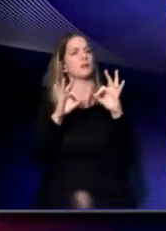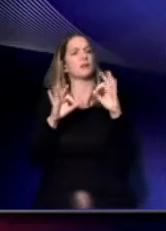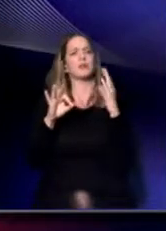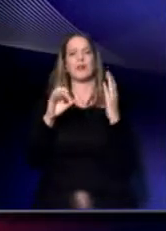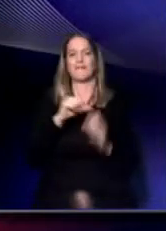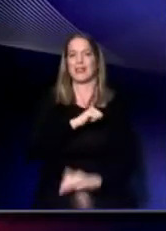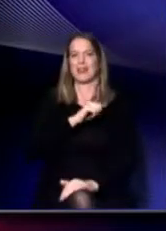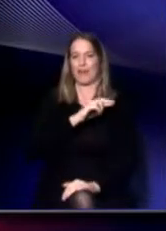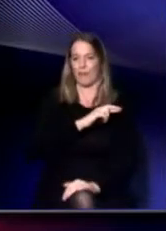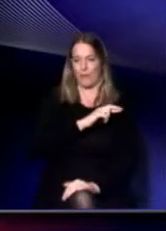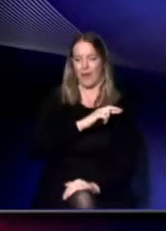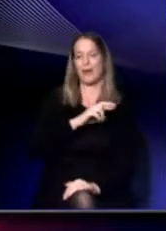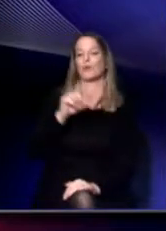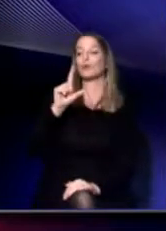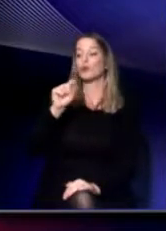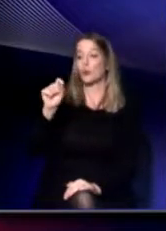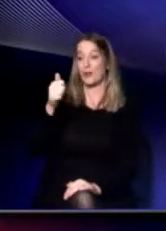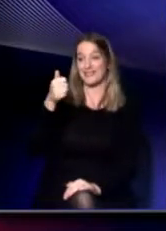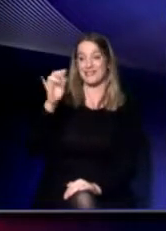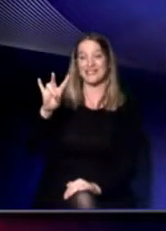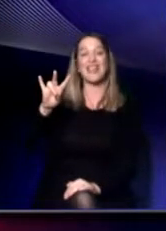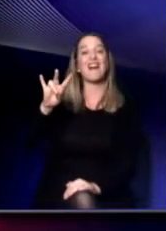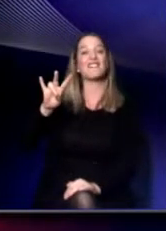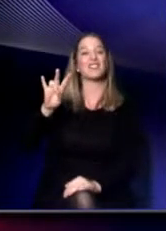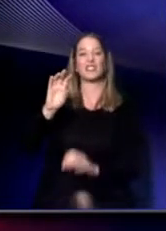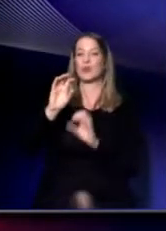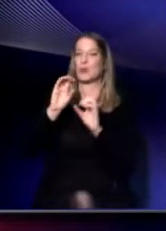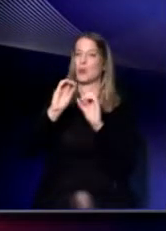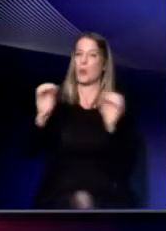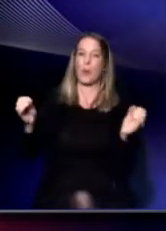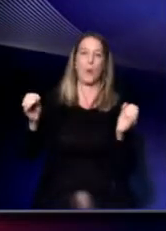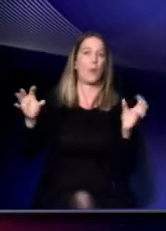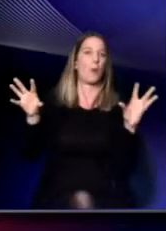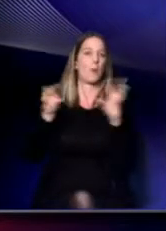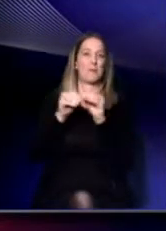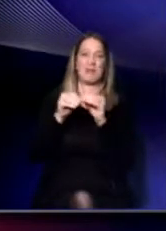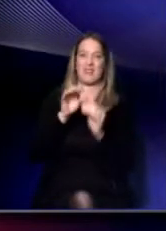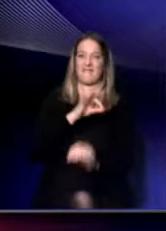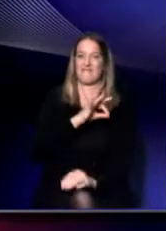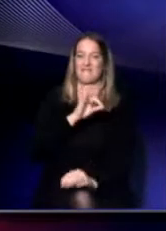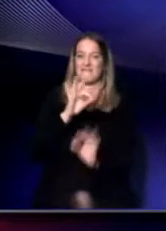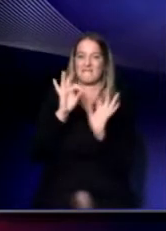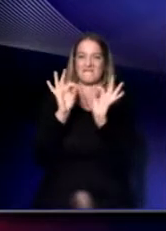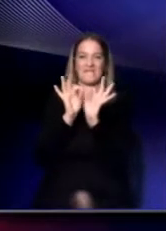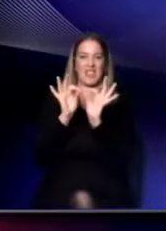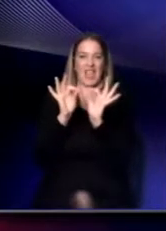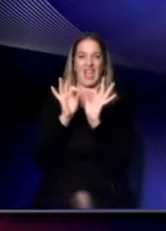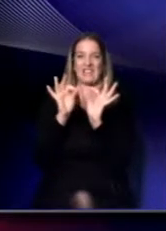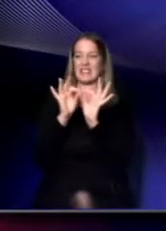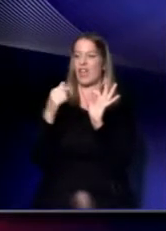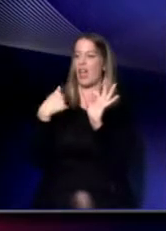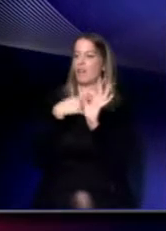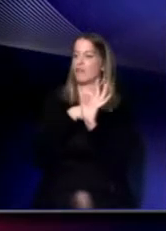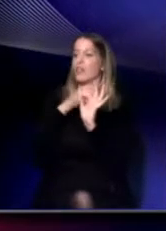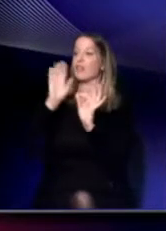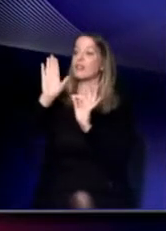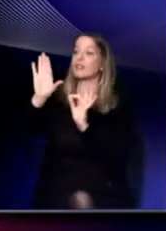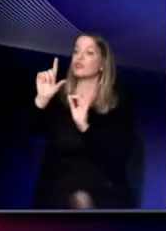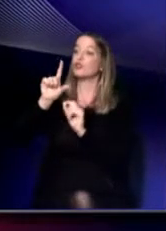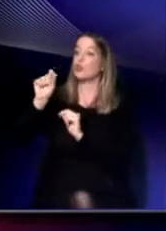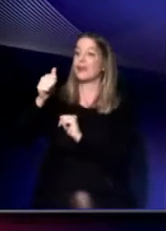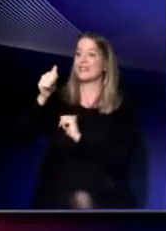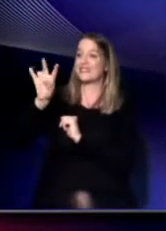2017, there was no meeting in Flagstaff, so we just copied the 2017 calendar and